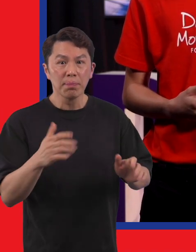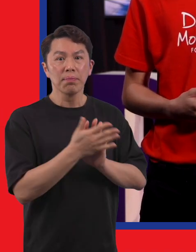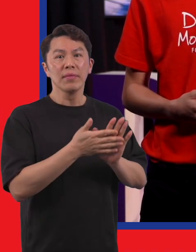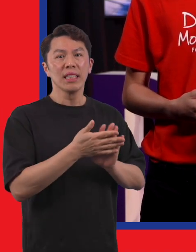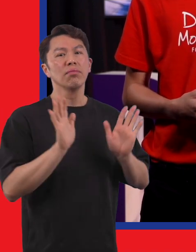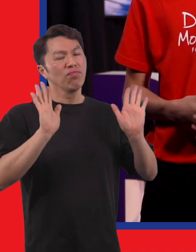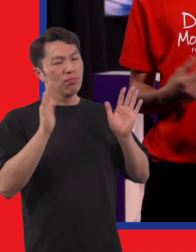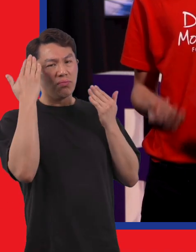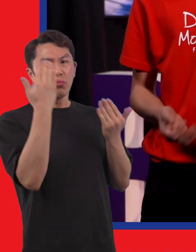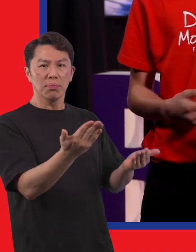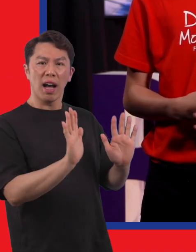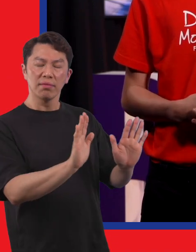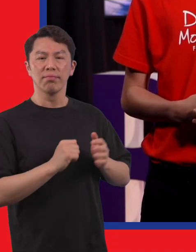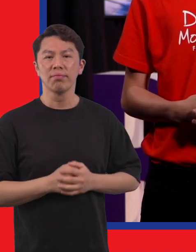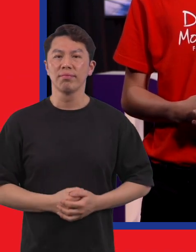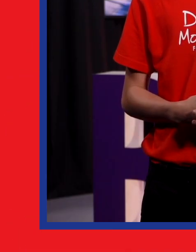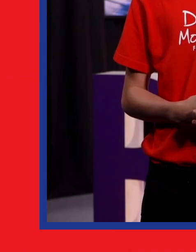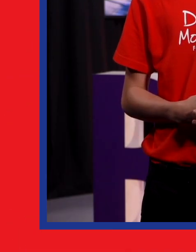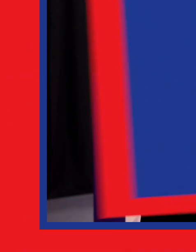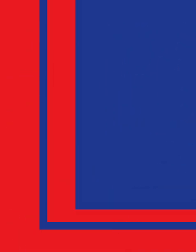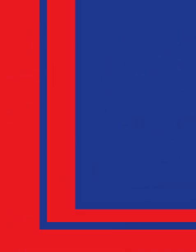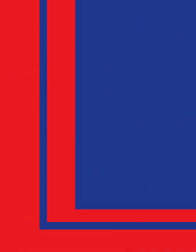giving enthusiastic and affirmative consent.